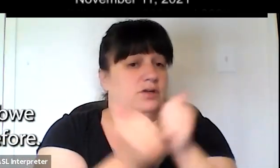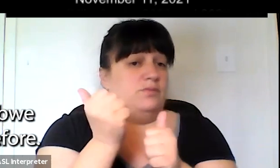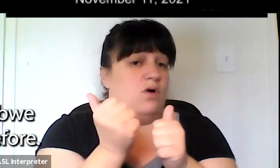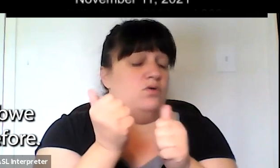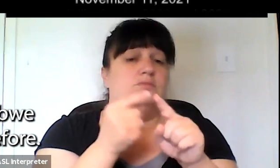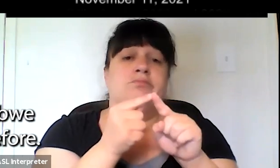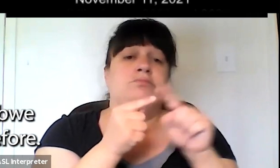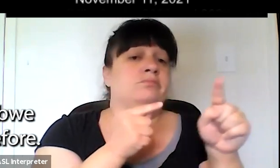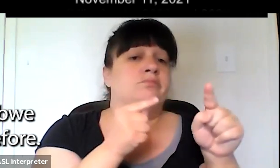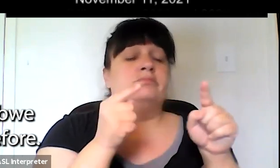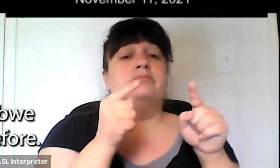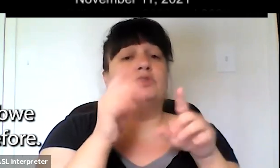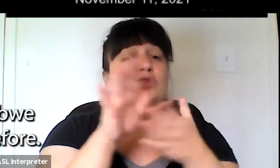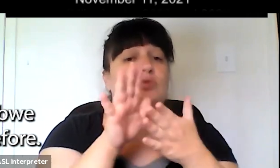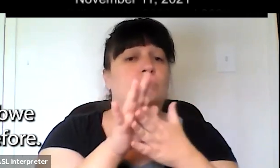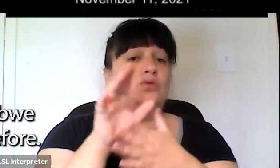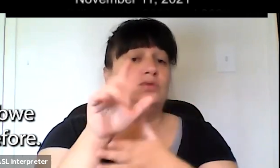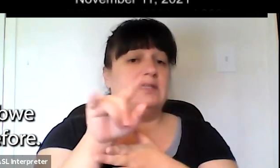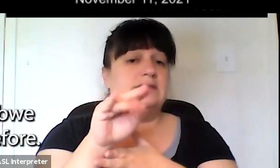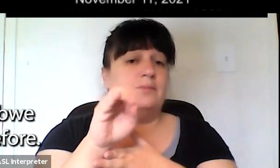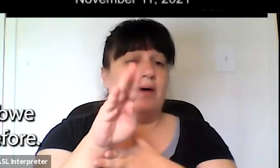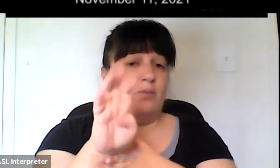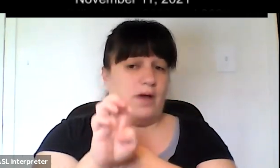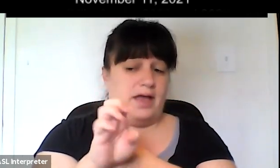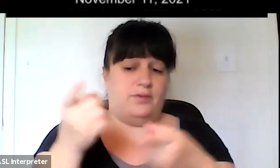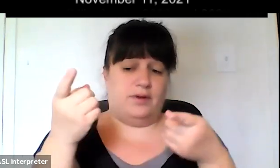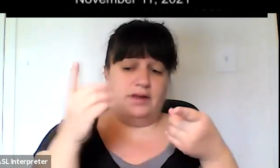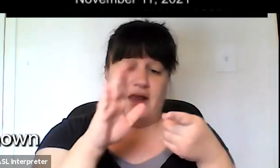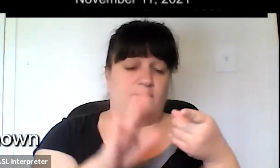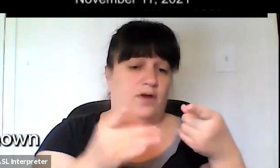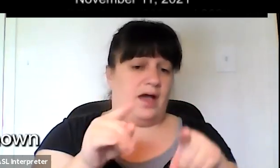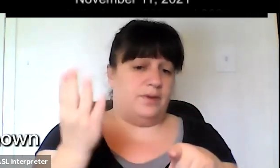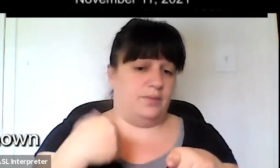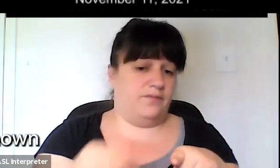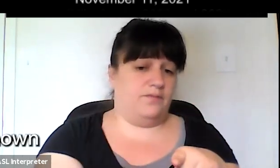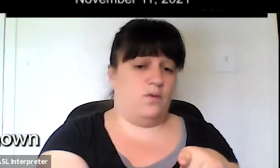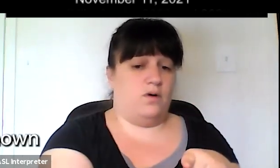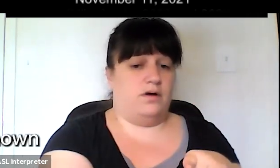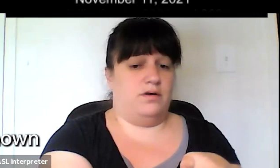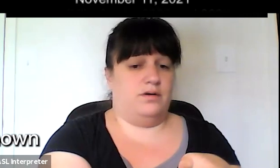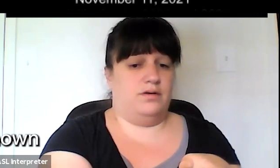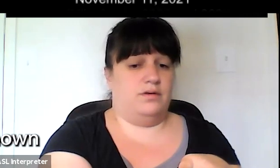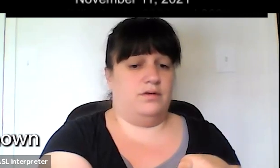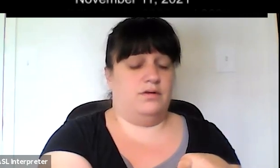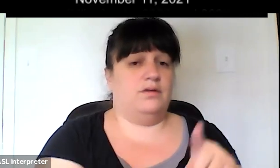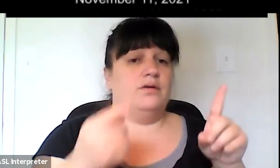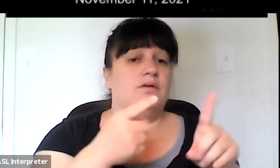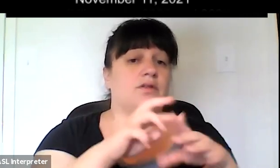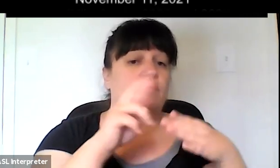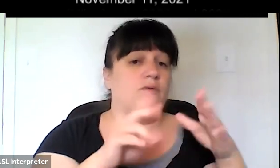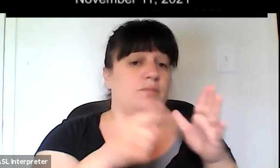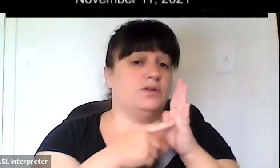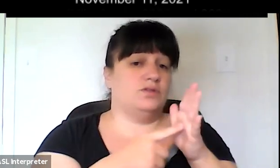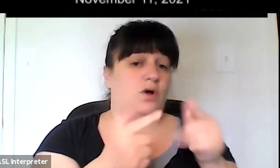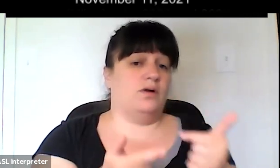remote schools in Zimbabwe in a way that has never been done before. The mission results are going to be shown live